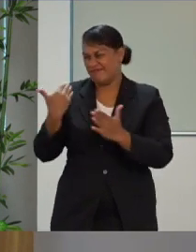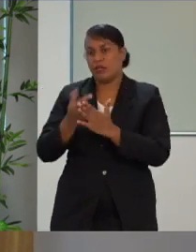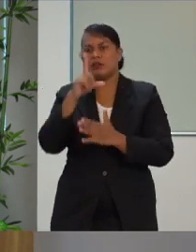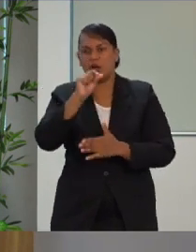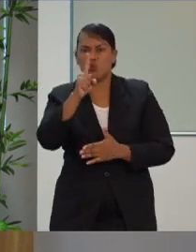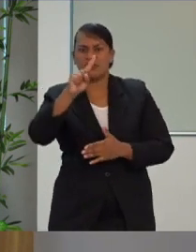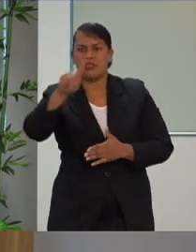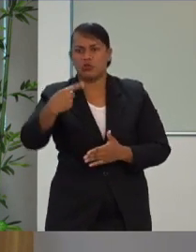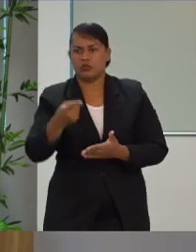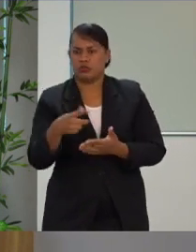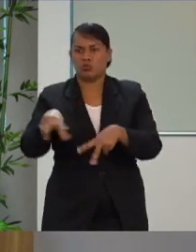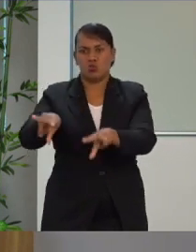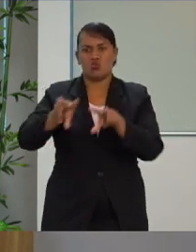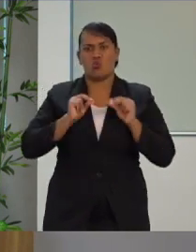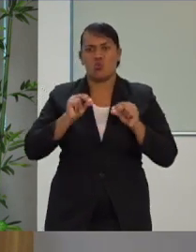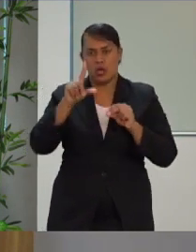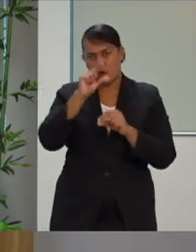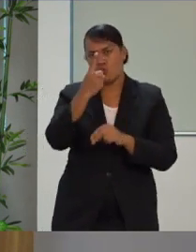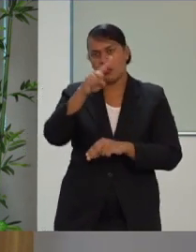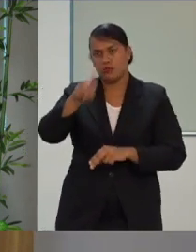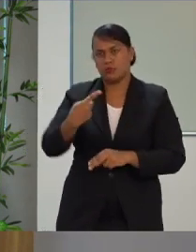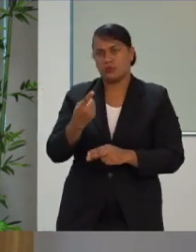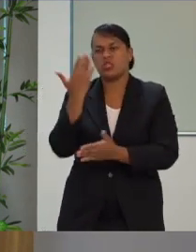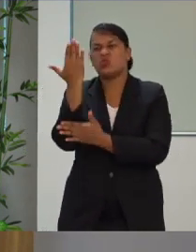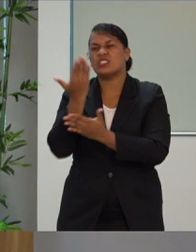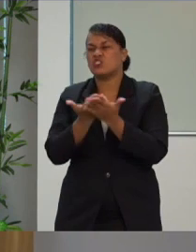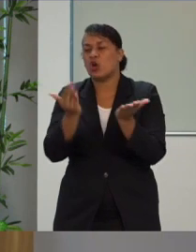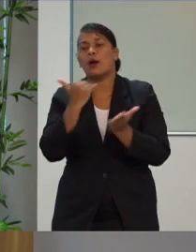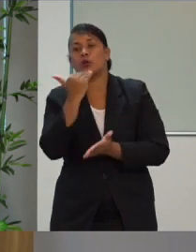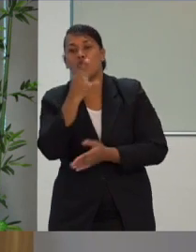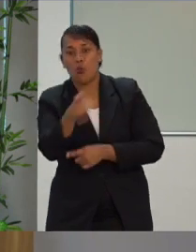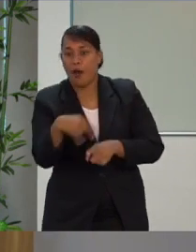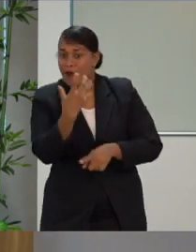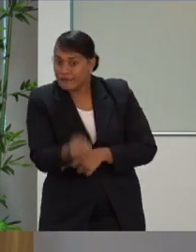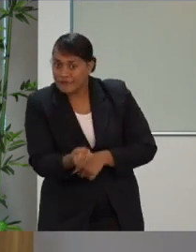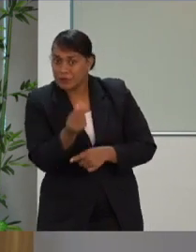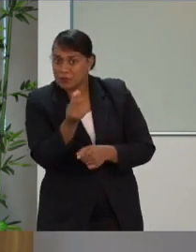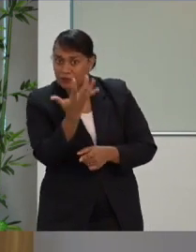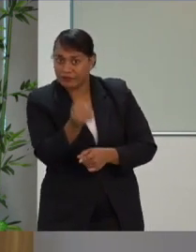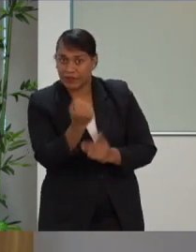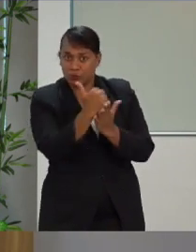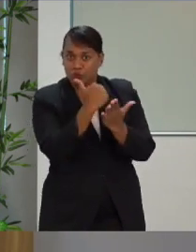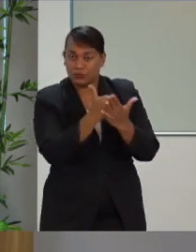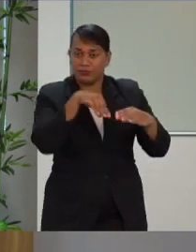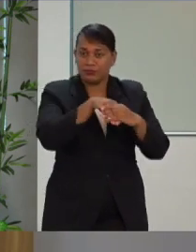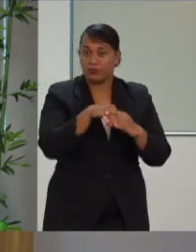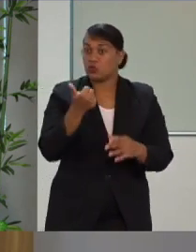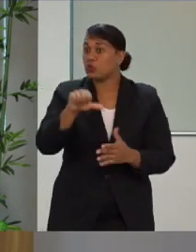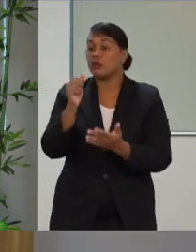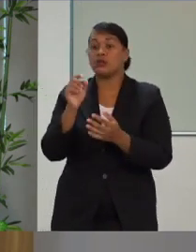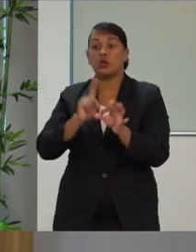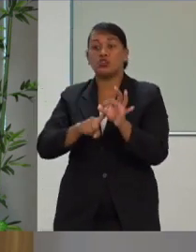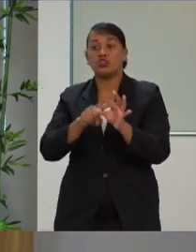depending on how much they're eligible to take out from the general account. Are there any questions?